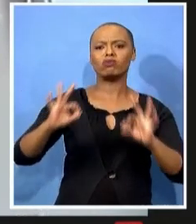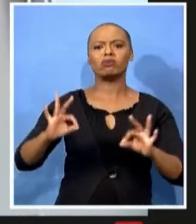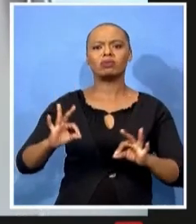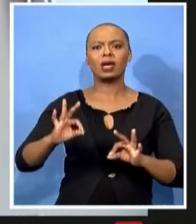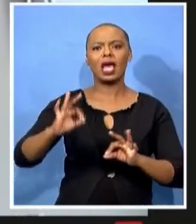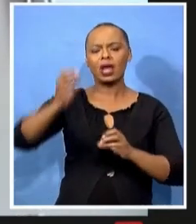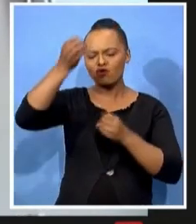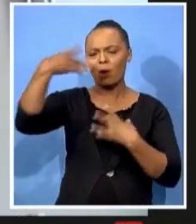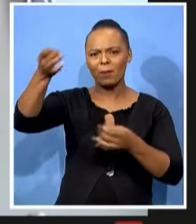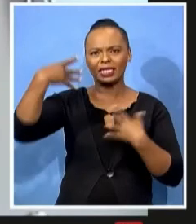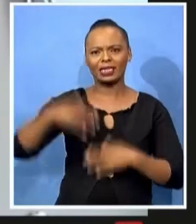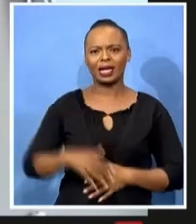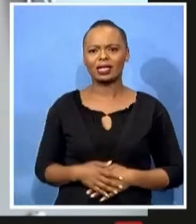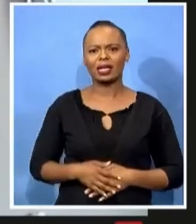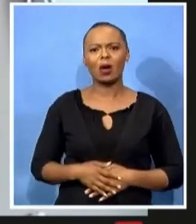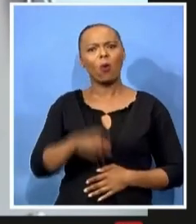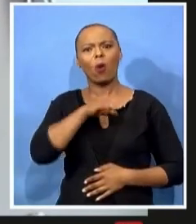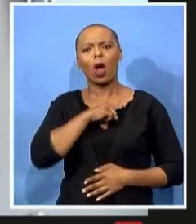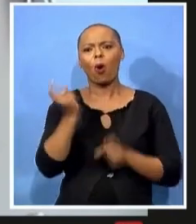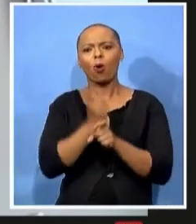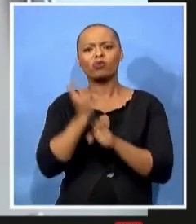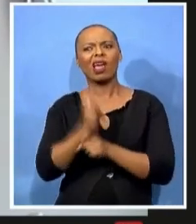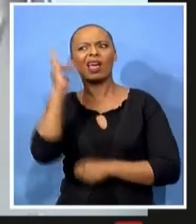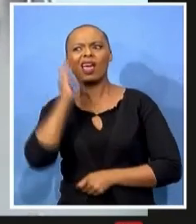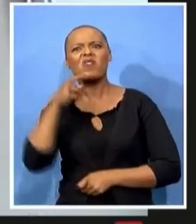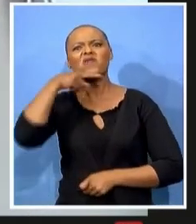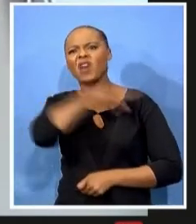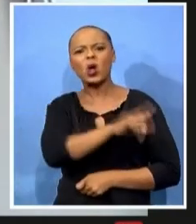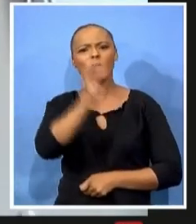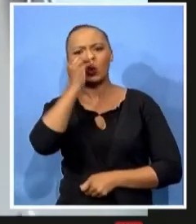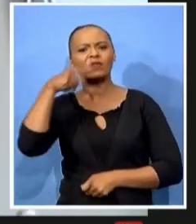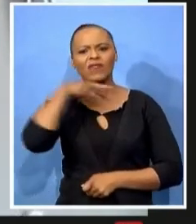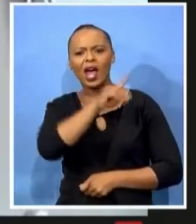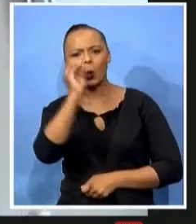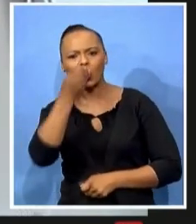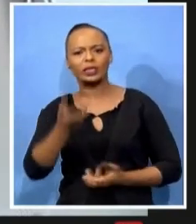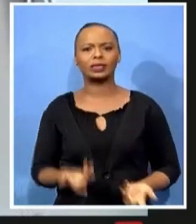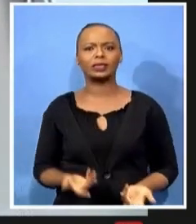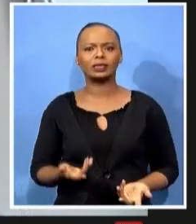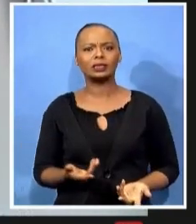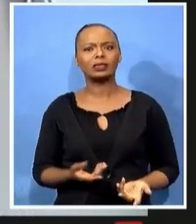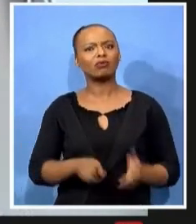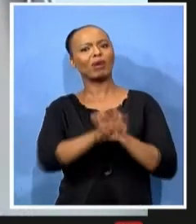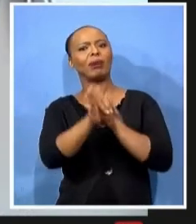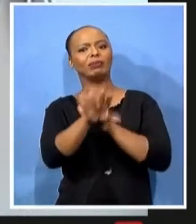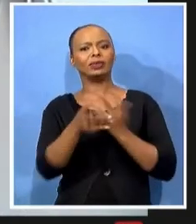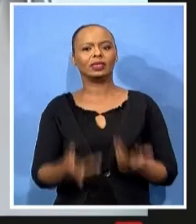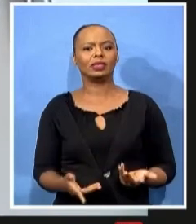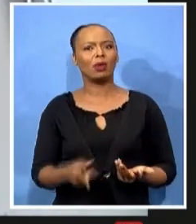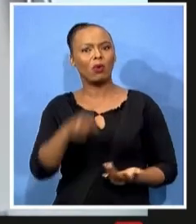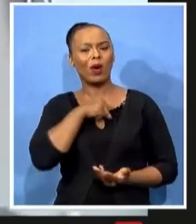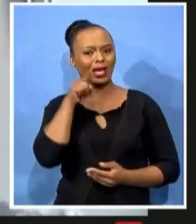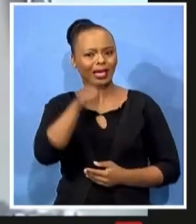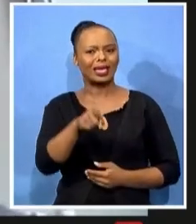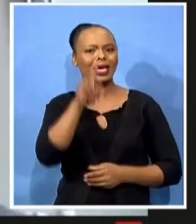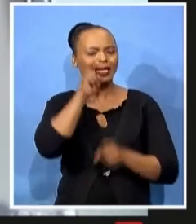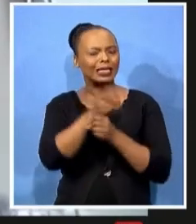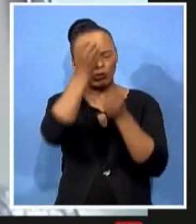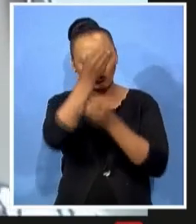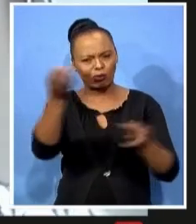panic because the panic is created by the lack of information, and it's very concerning.